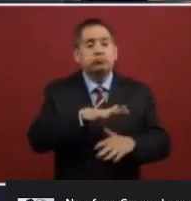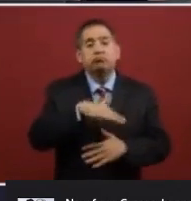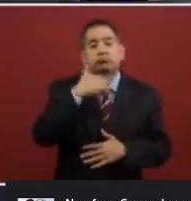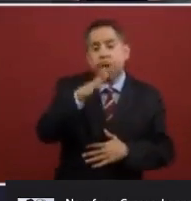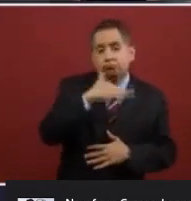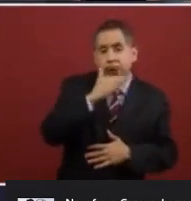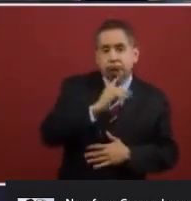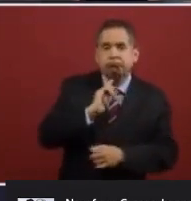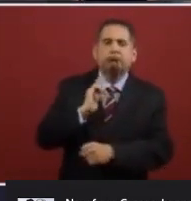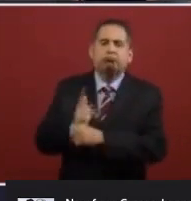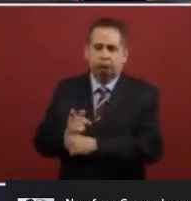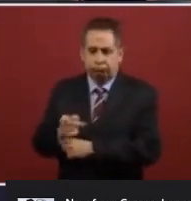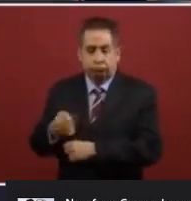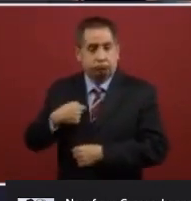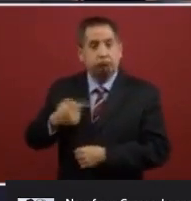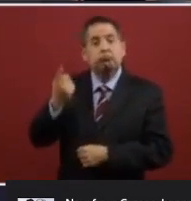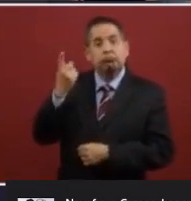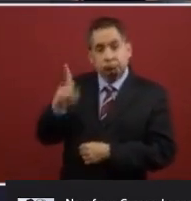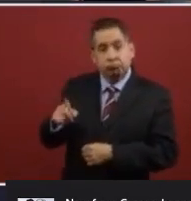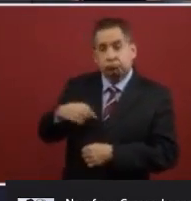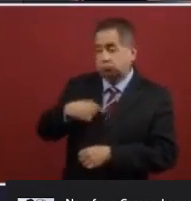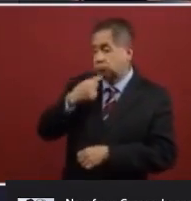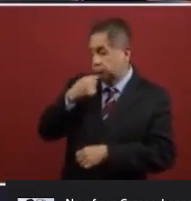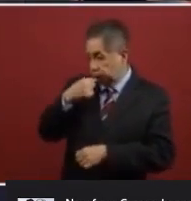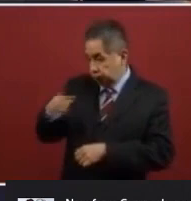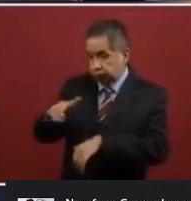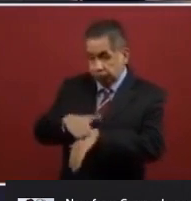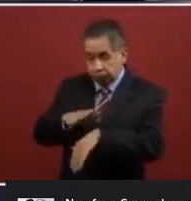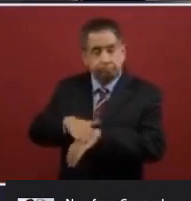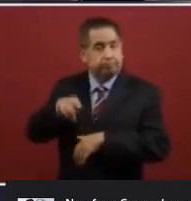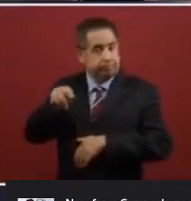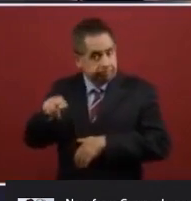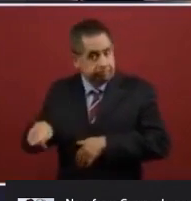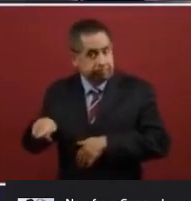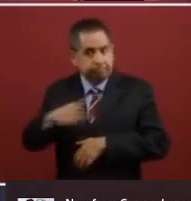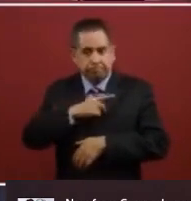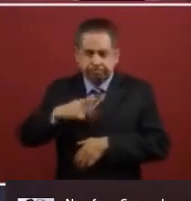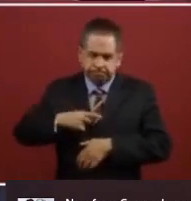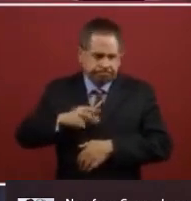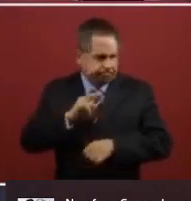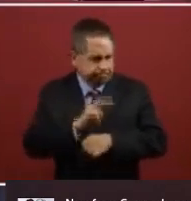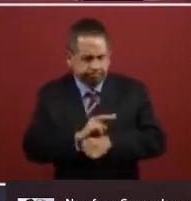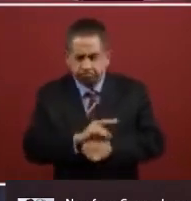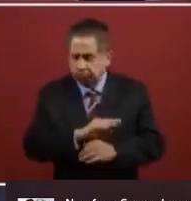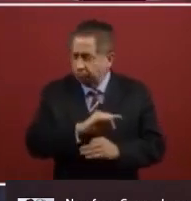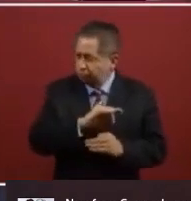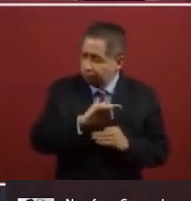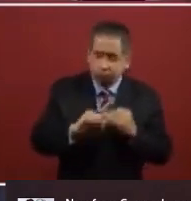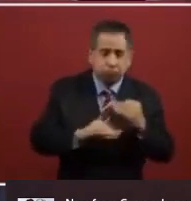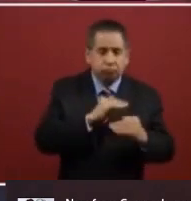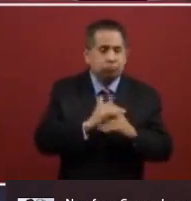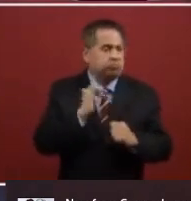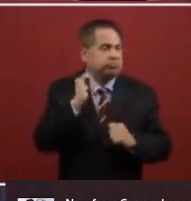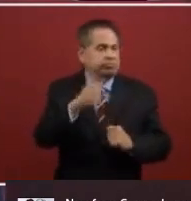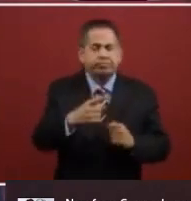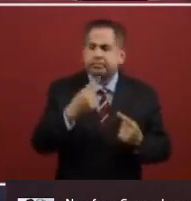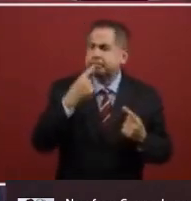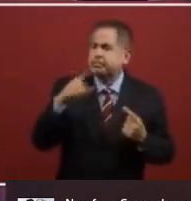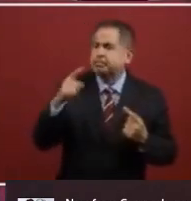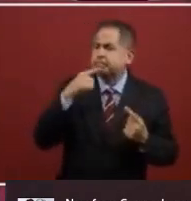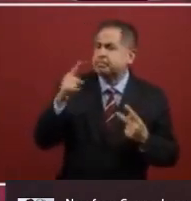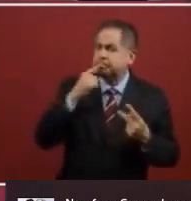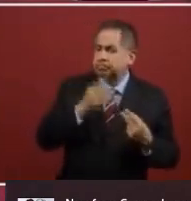you Y find la corruption, instrucción you que let us tiene know. Turn it over es to que the judicial Todo government so they can lo address que it. le